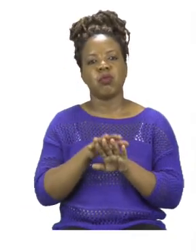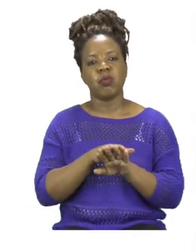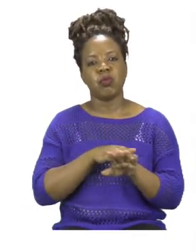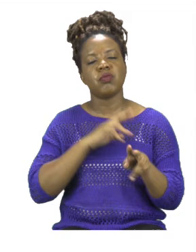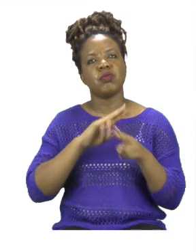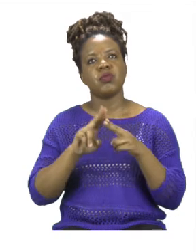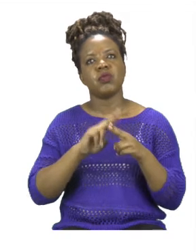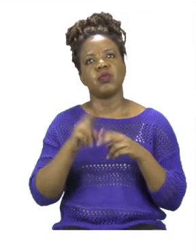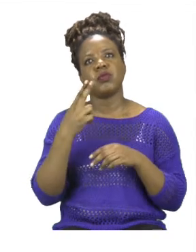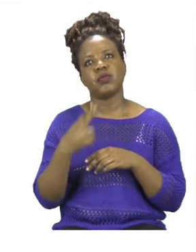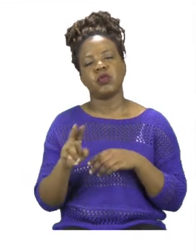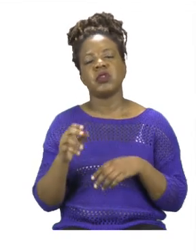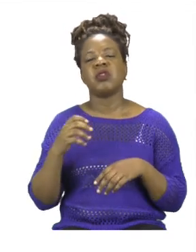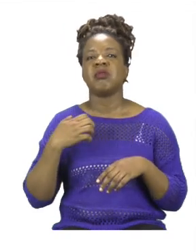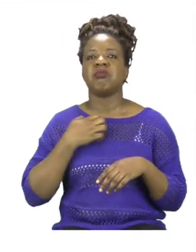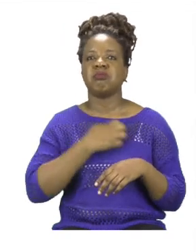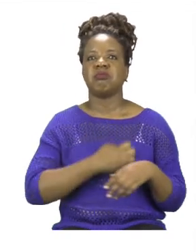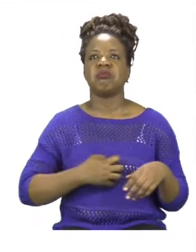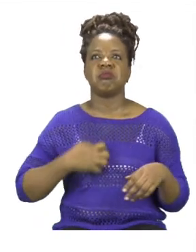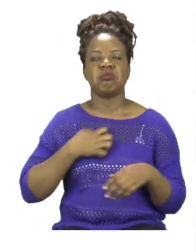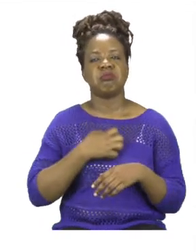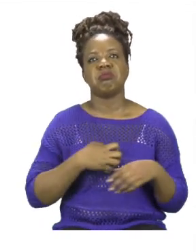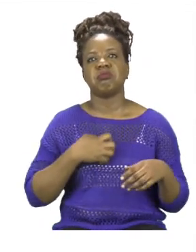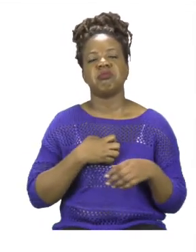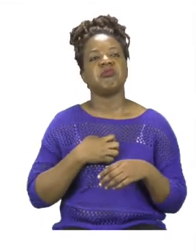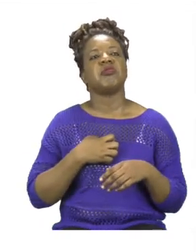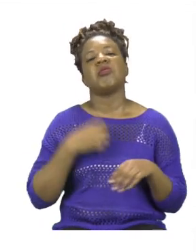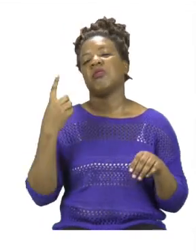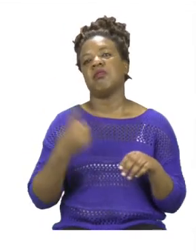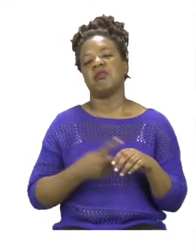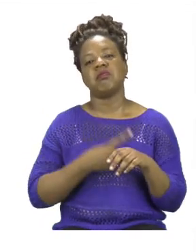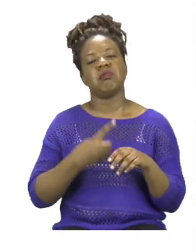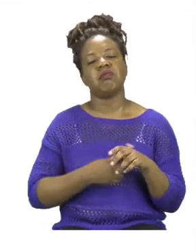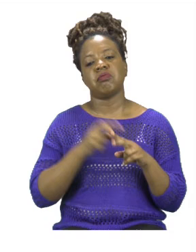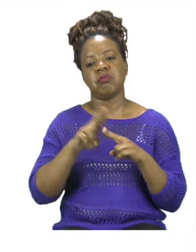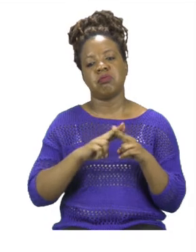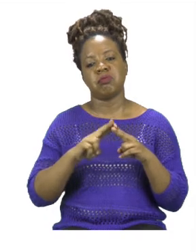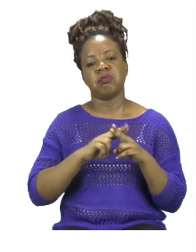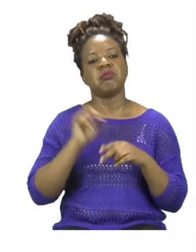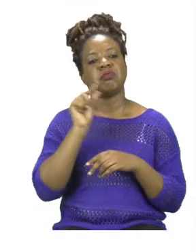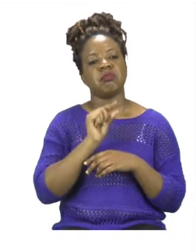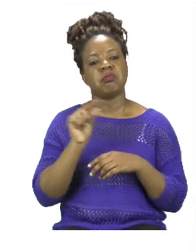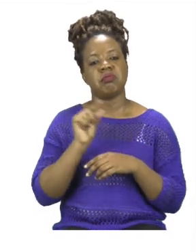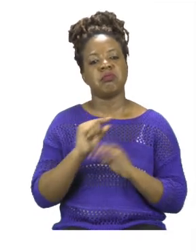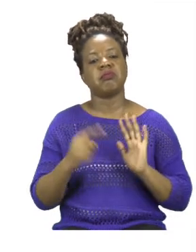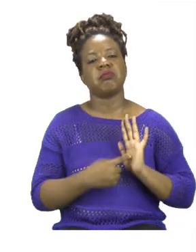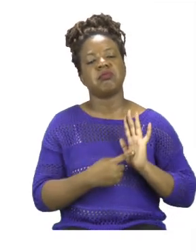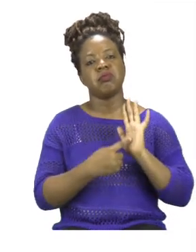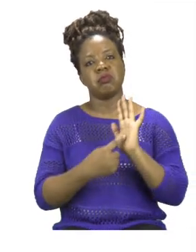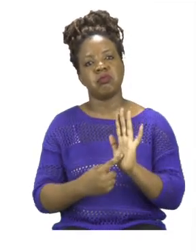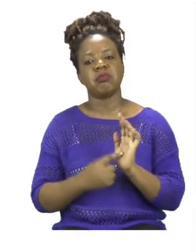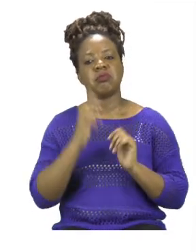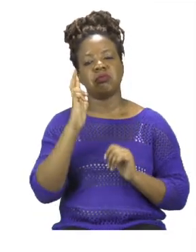express with words. We use them every day, and the more we practice using them, the more understood